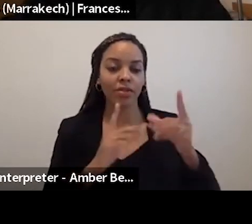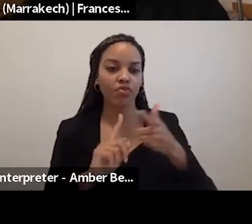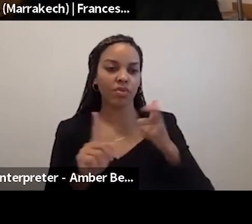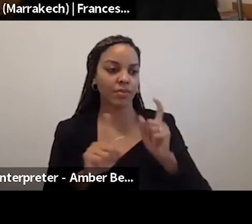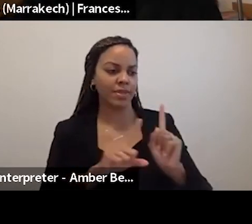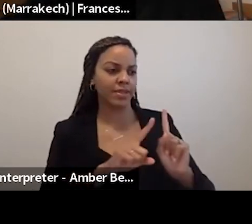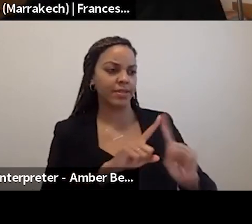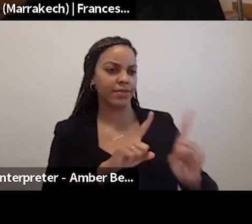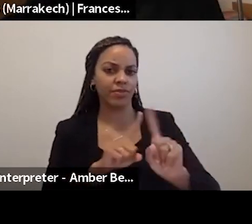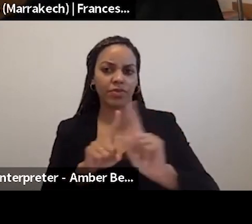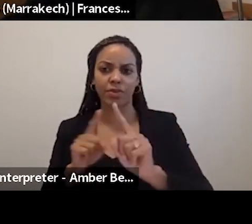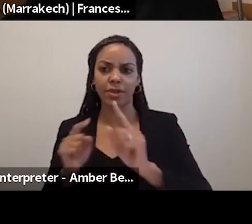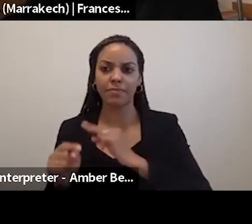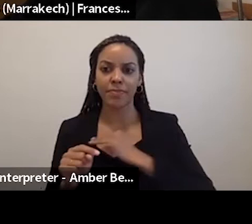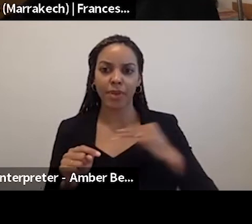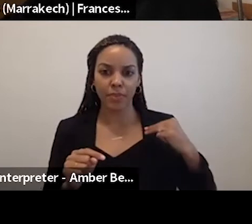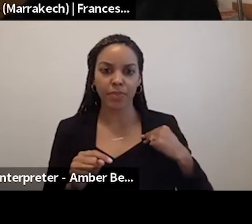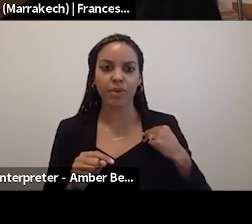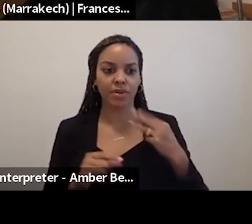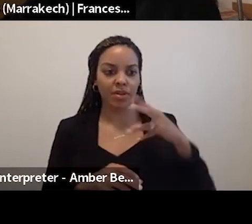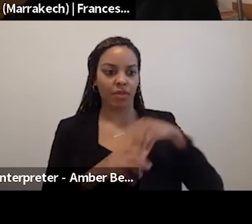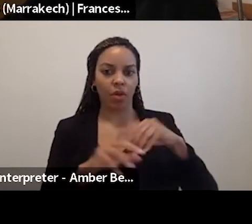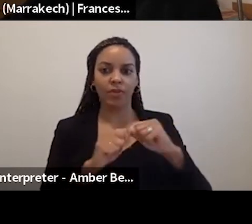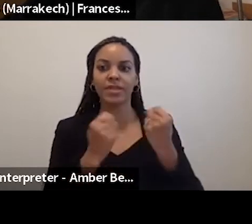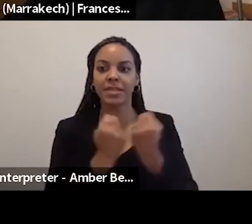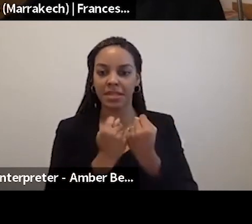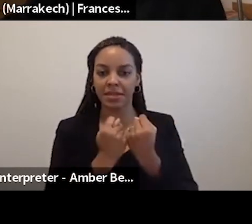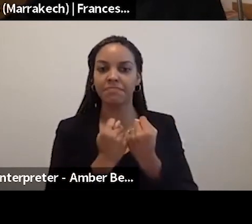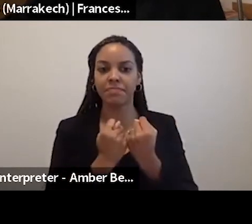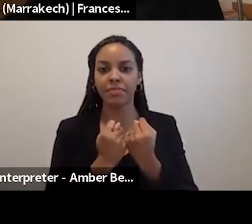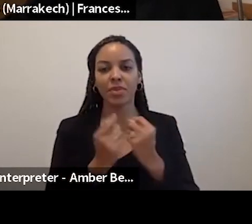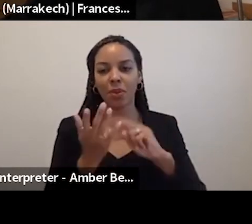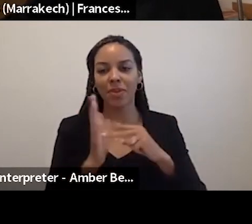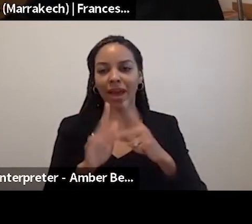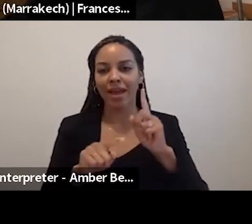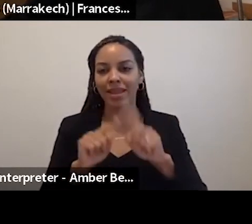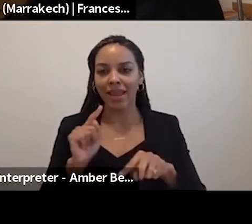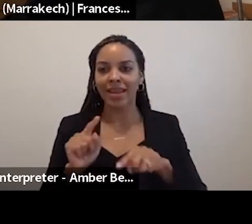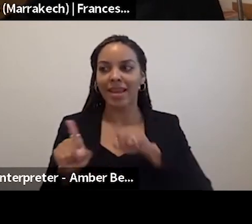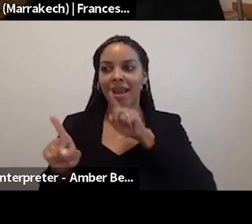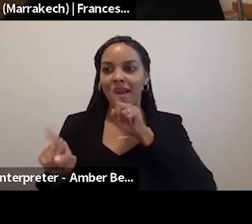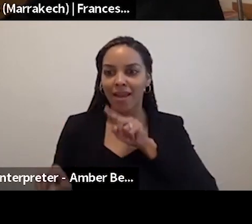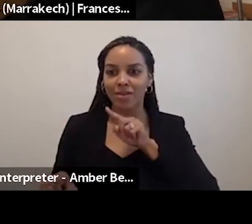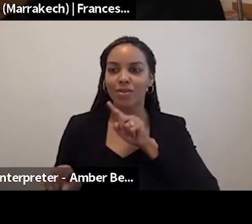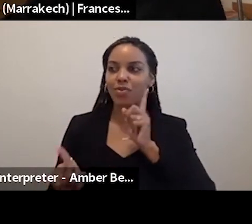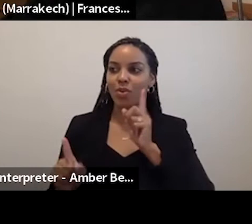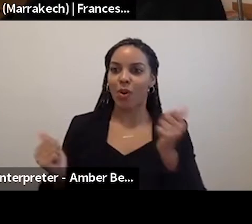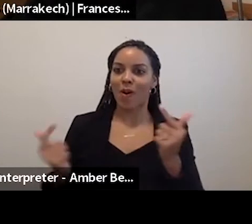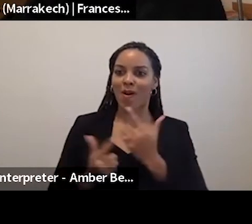different different members of the team. So I cannot entirely answer for all questions for